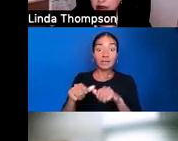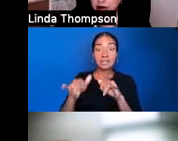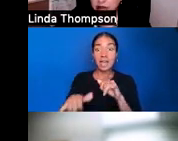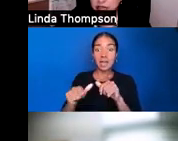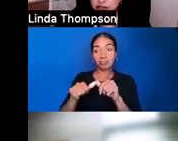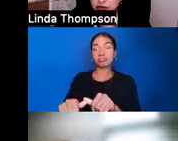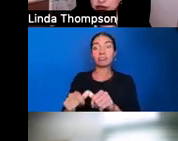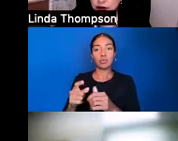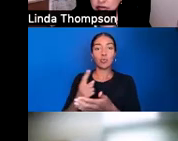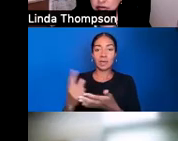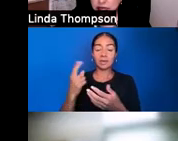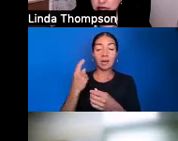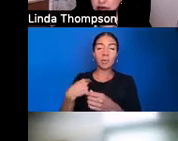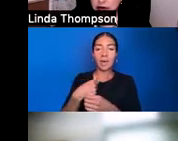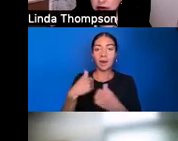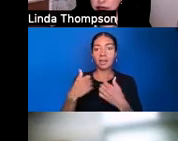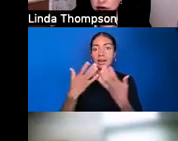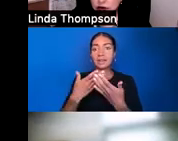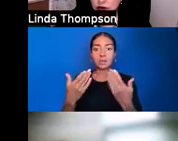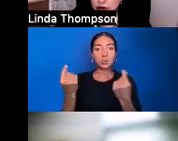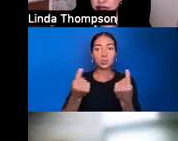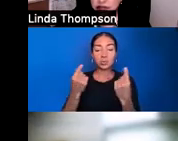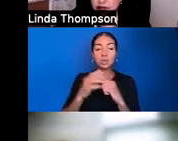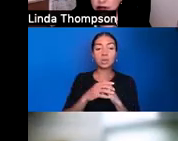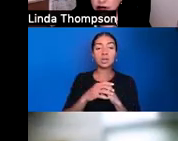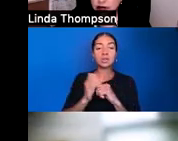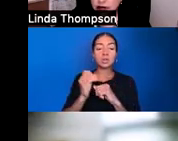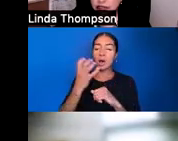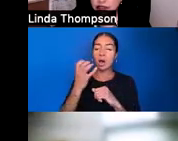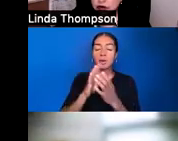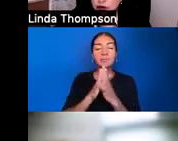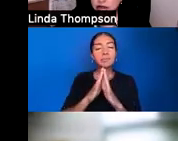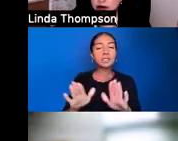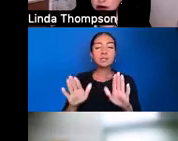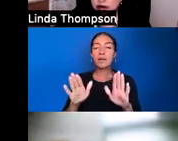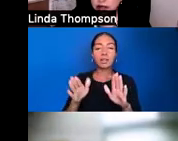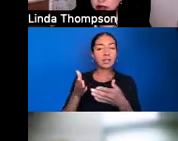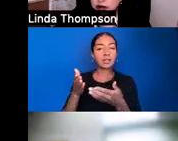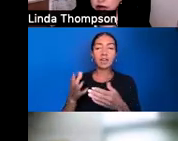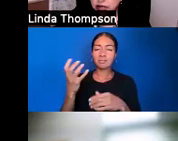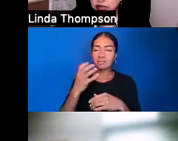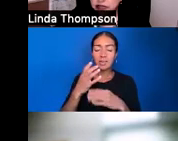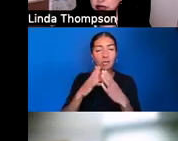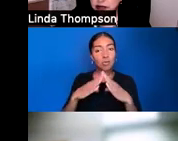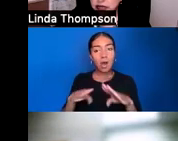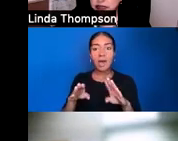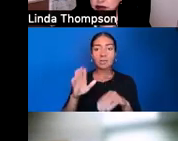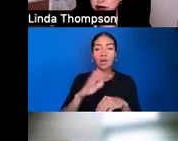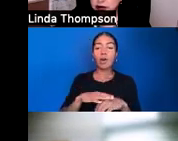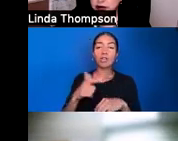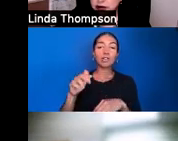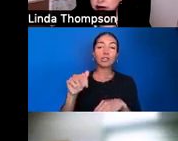but we have a lot to do. So it was so peaceful there. It's so quiet right on the Great Lakes, on